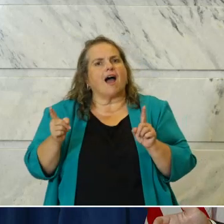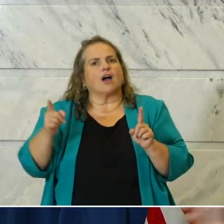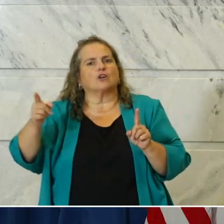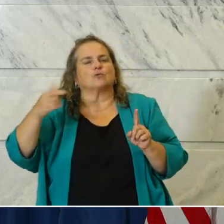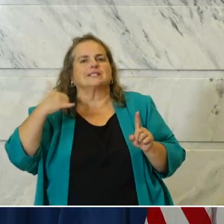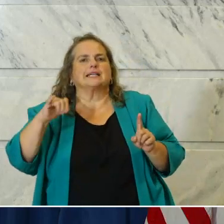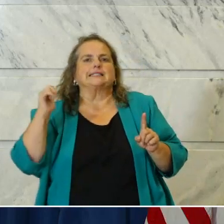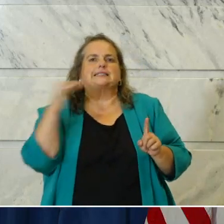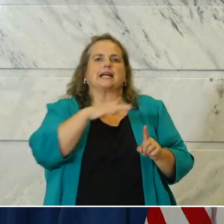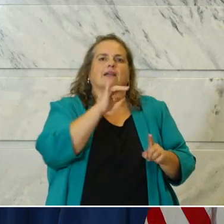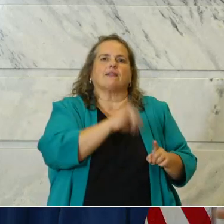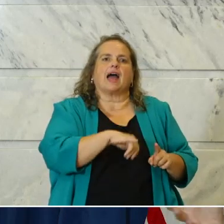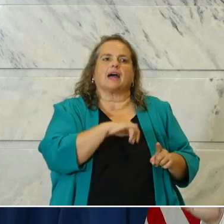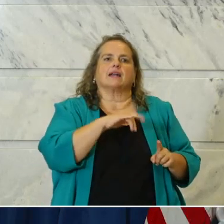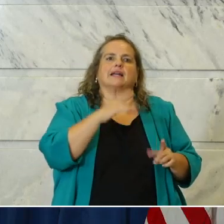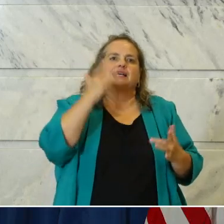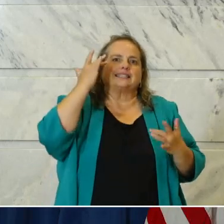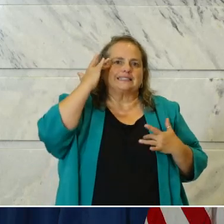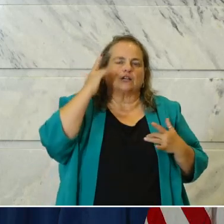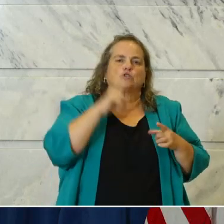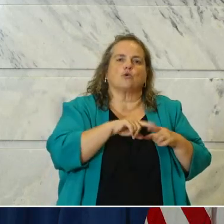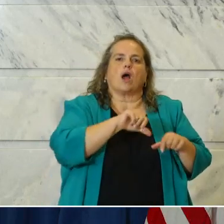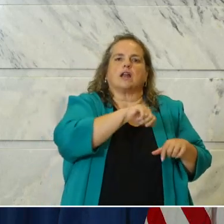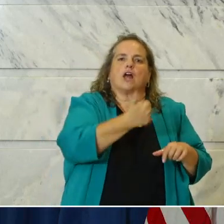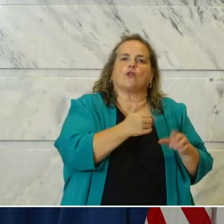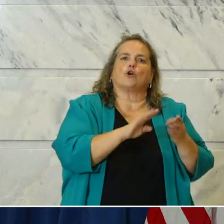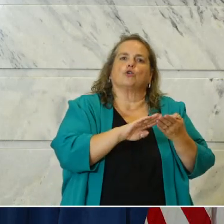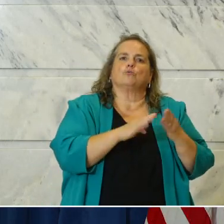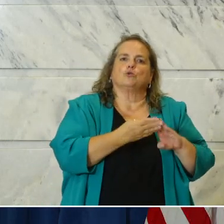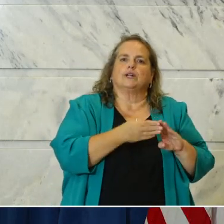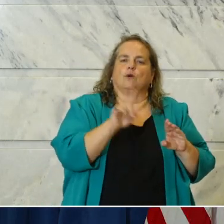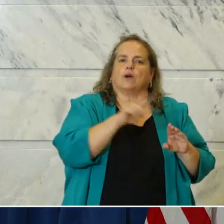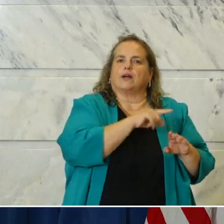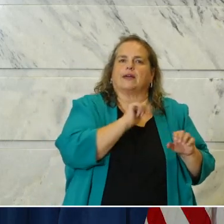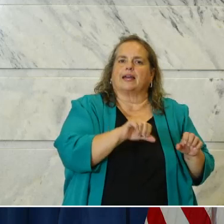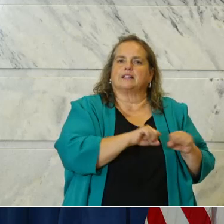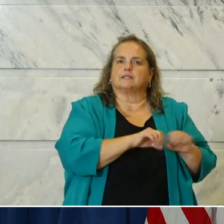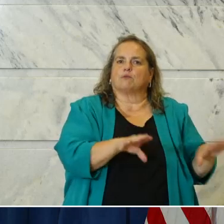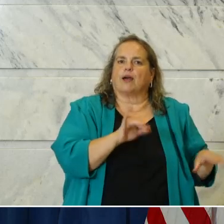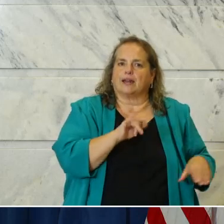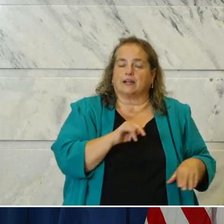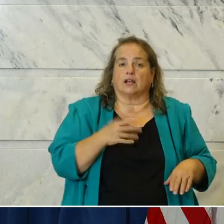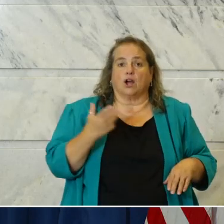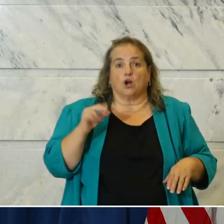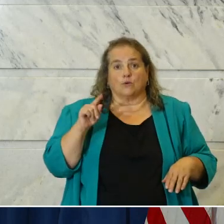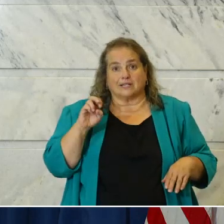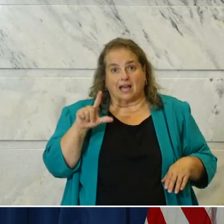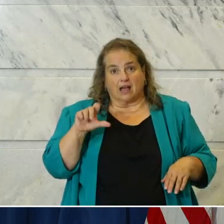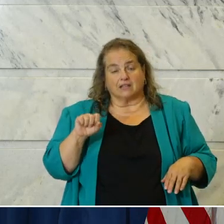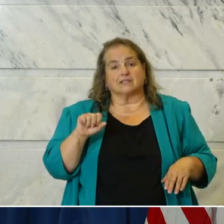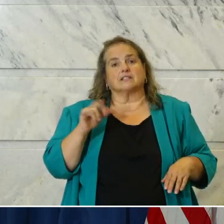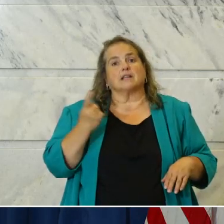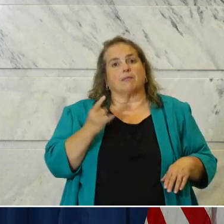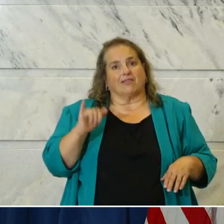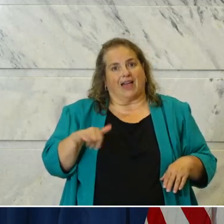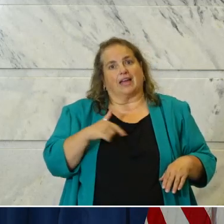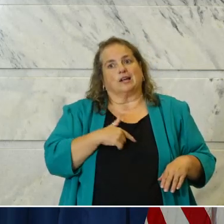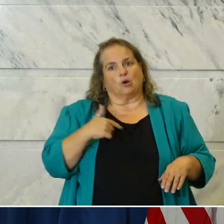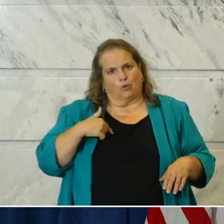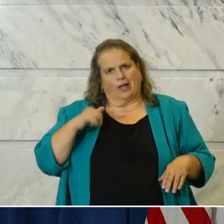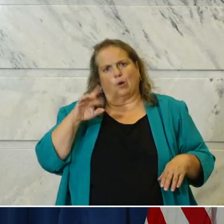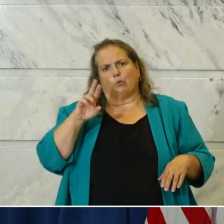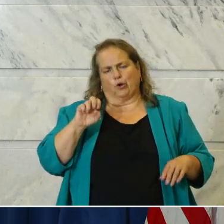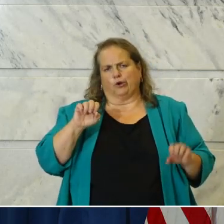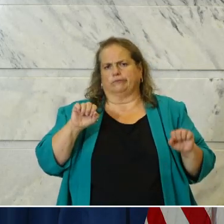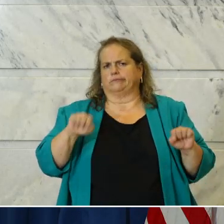that COVID positive out to another community where it can spread. Hotels are something we were looking at for